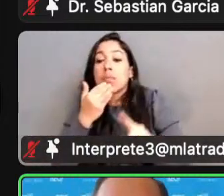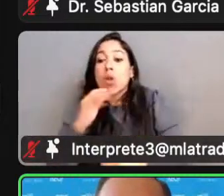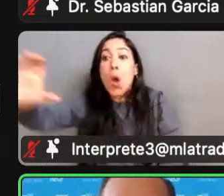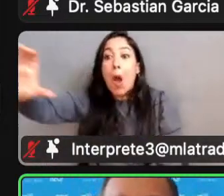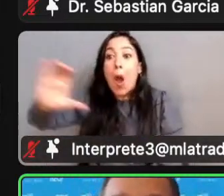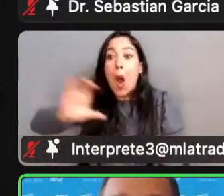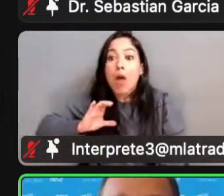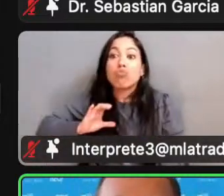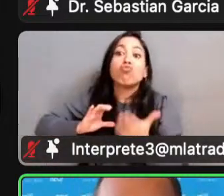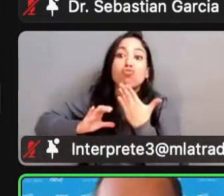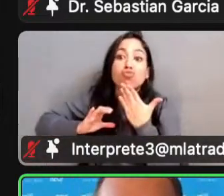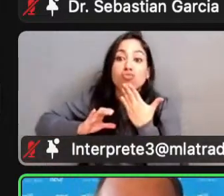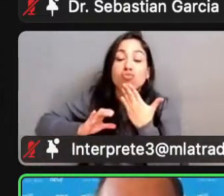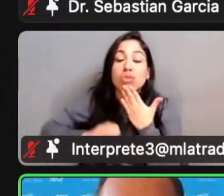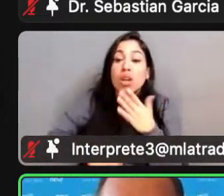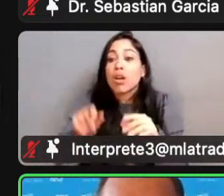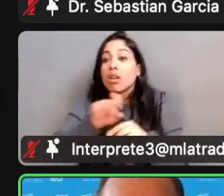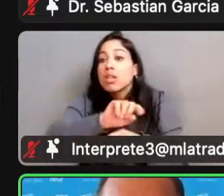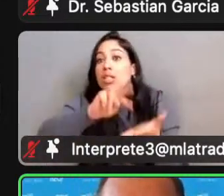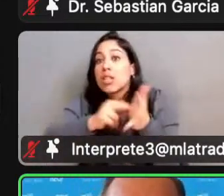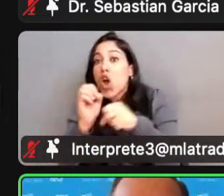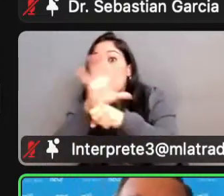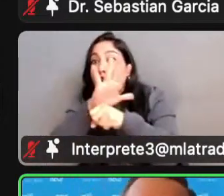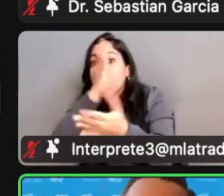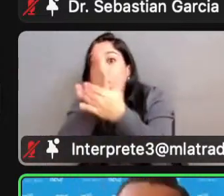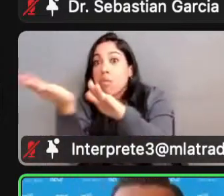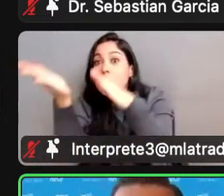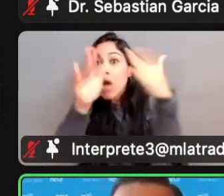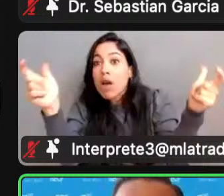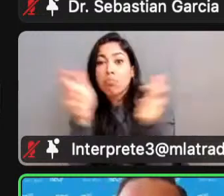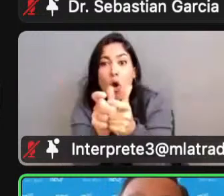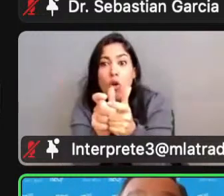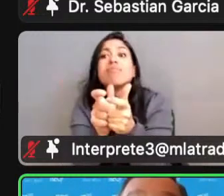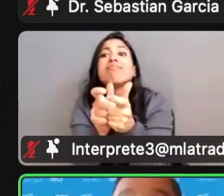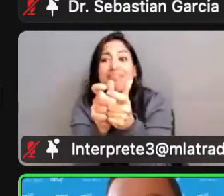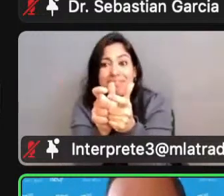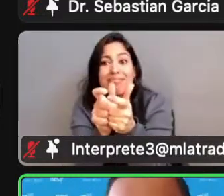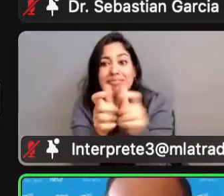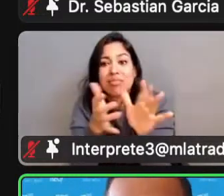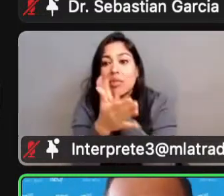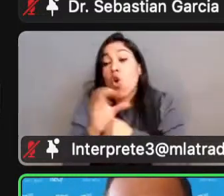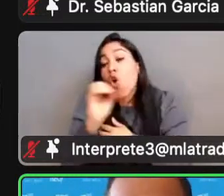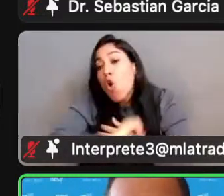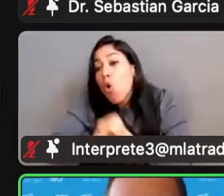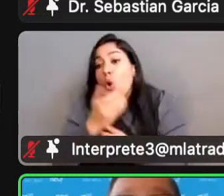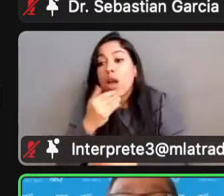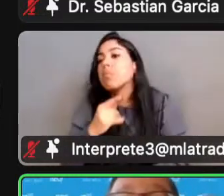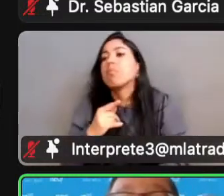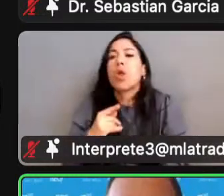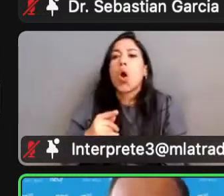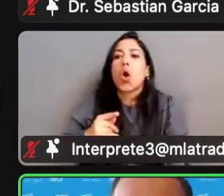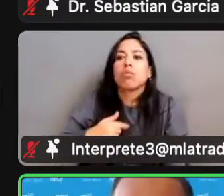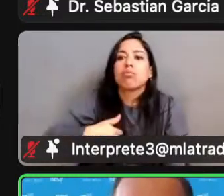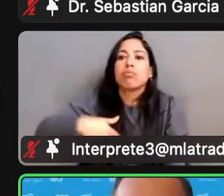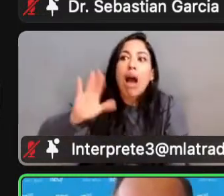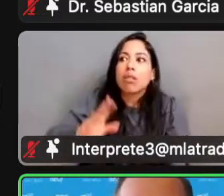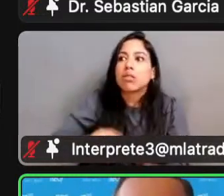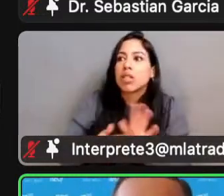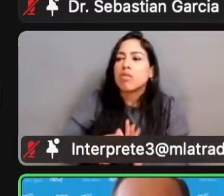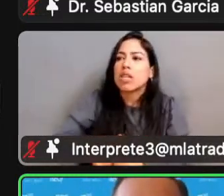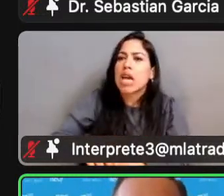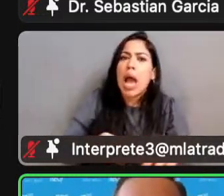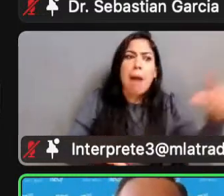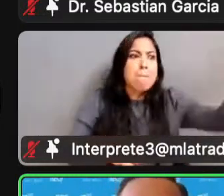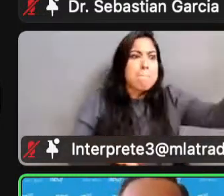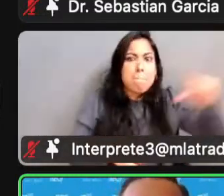is, lower the mortality. Or if you want, the lowest the mortality, the higher